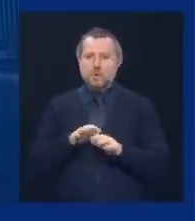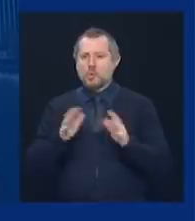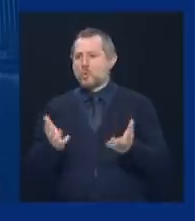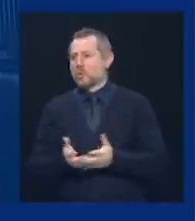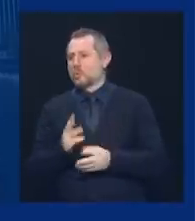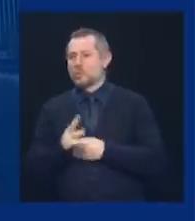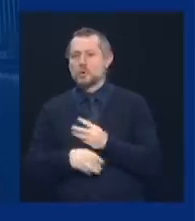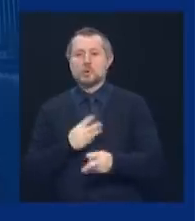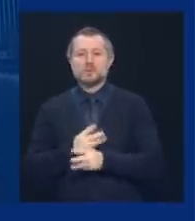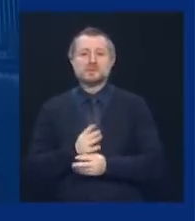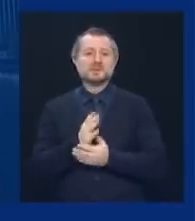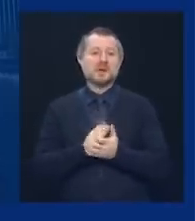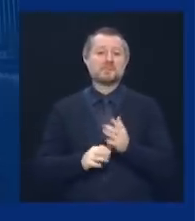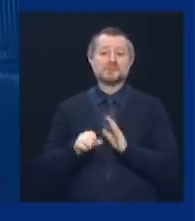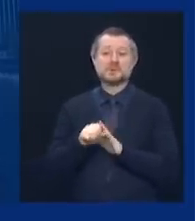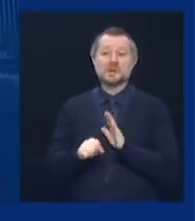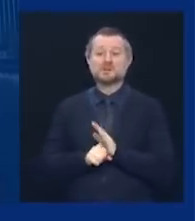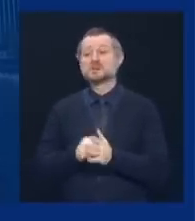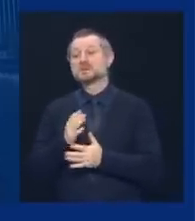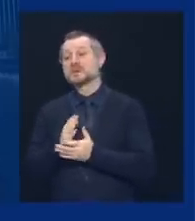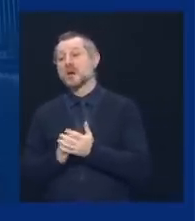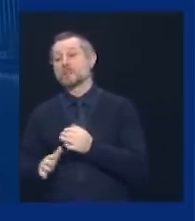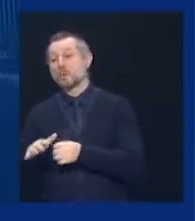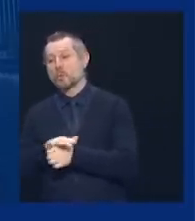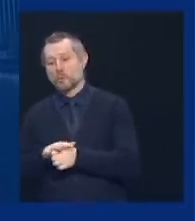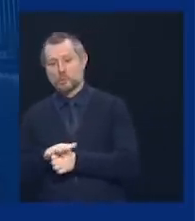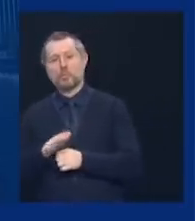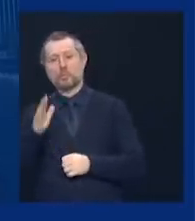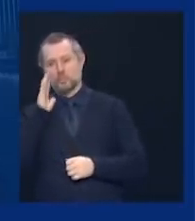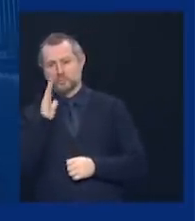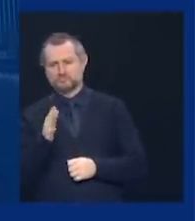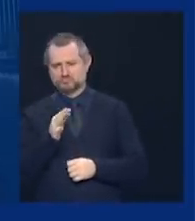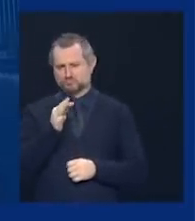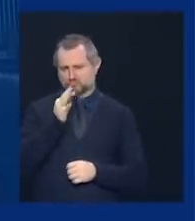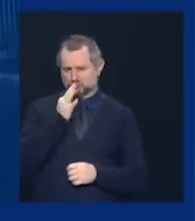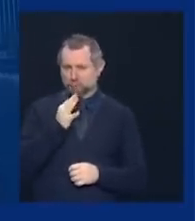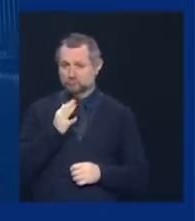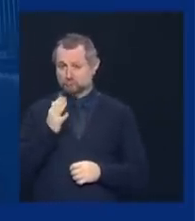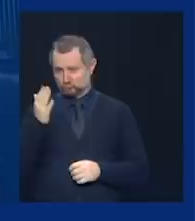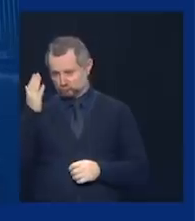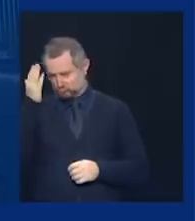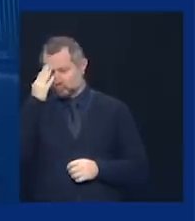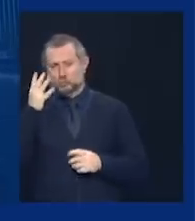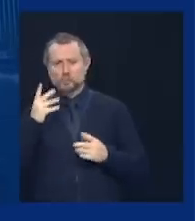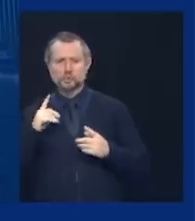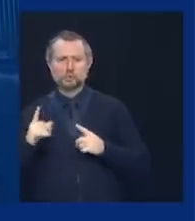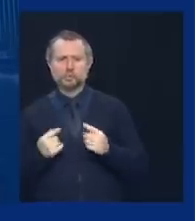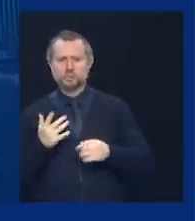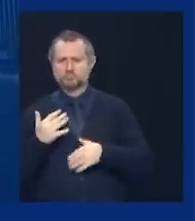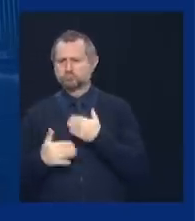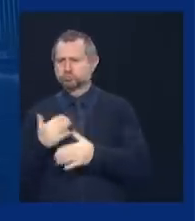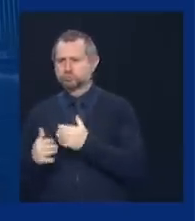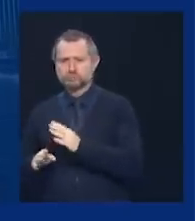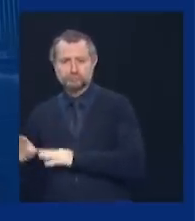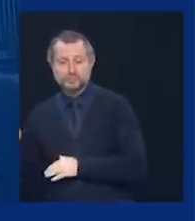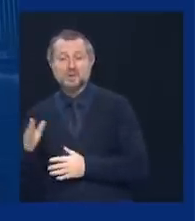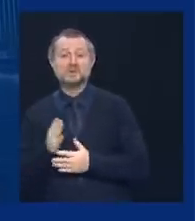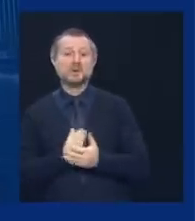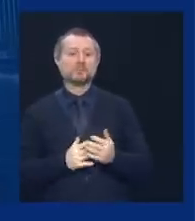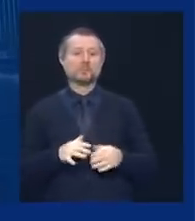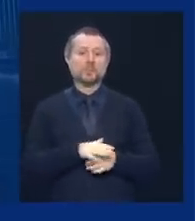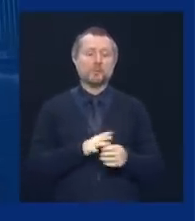certain regions figure this out first and better than other places. And there will